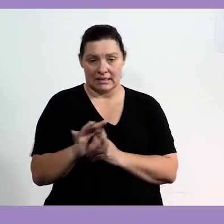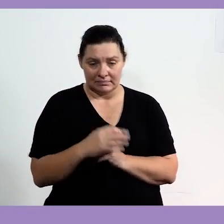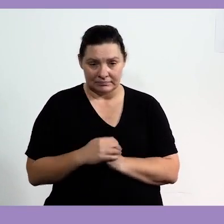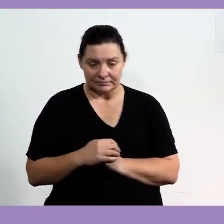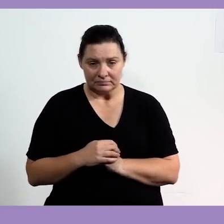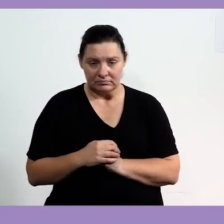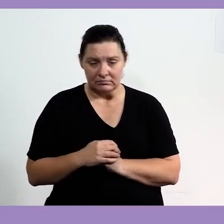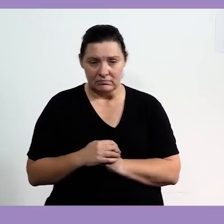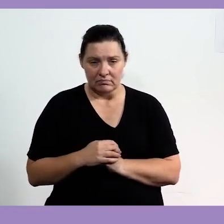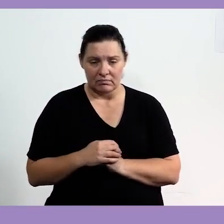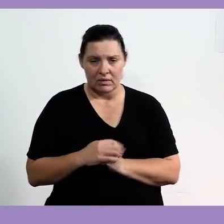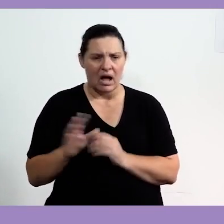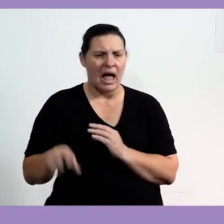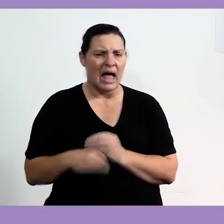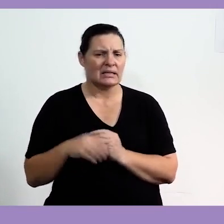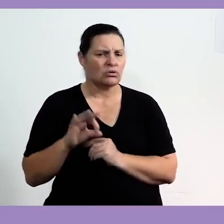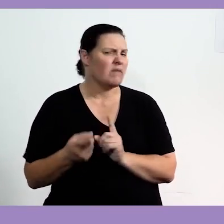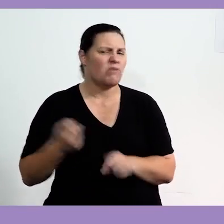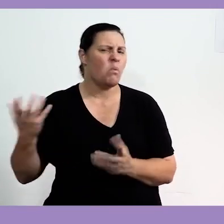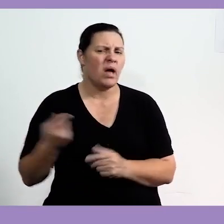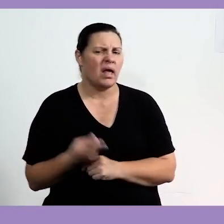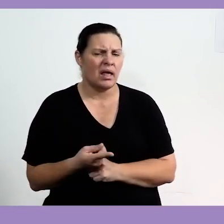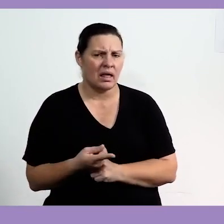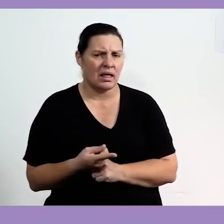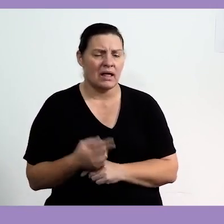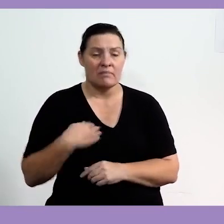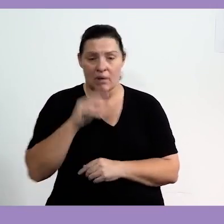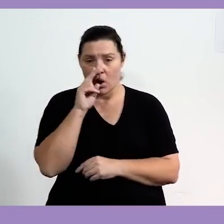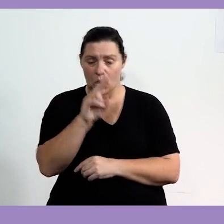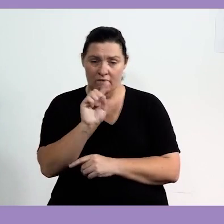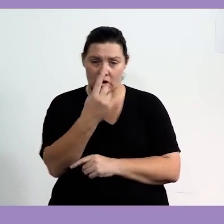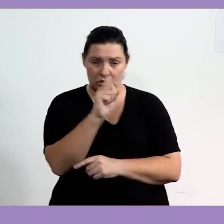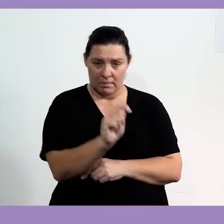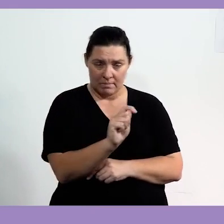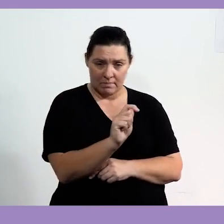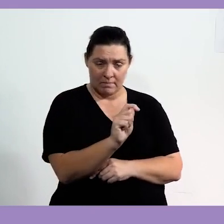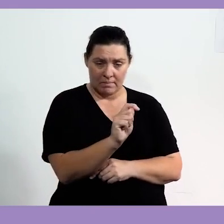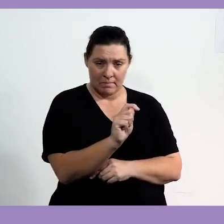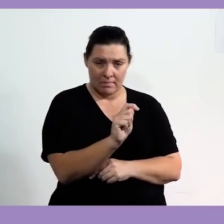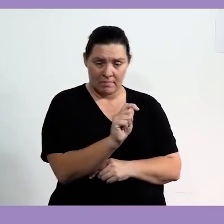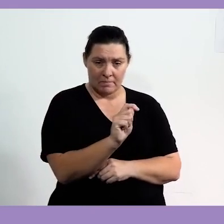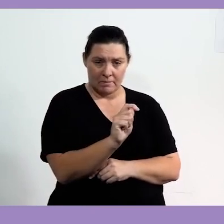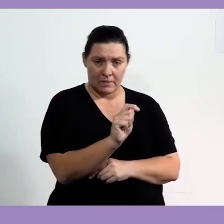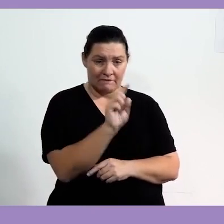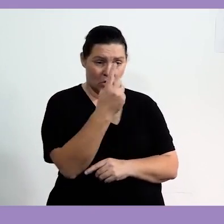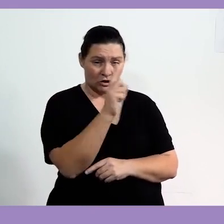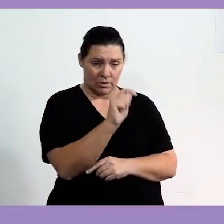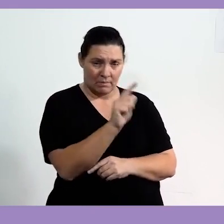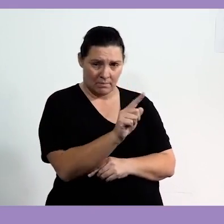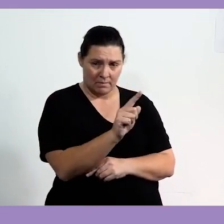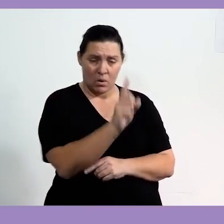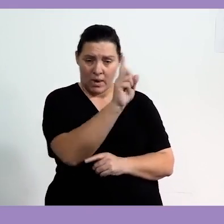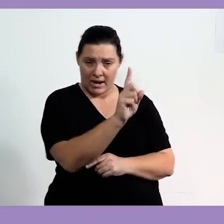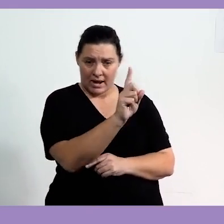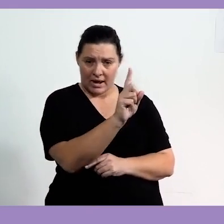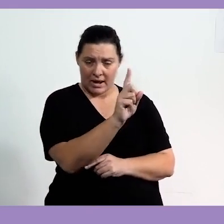add 3. Let's look at where this add 3 comes from. If I'm looking at the first term, so remember this was the first term.